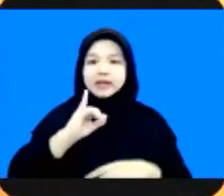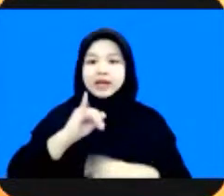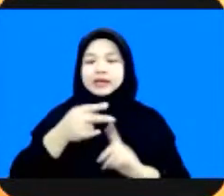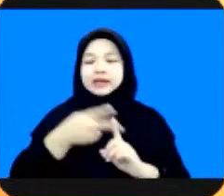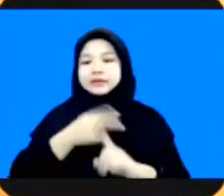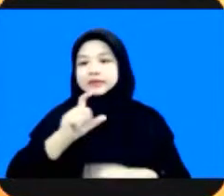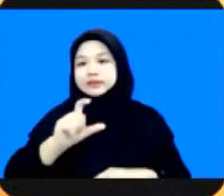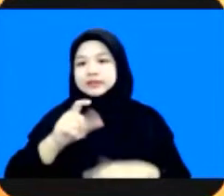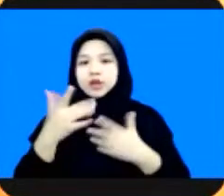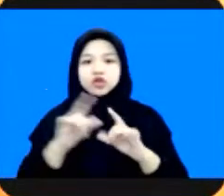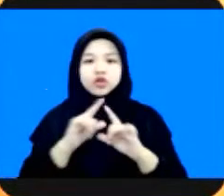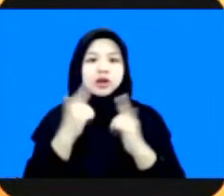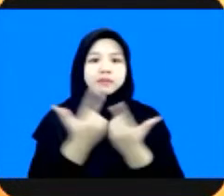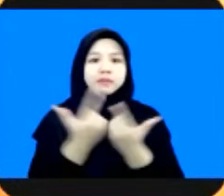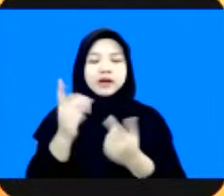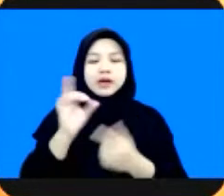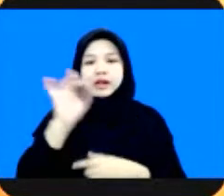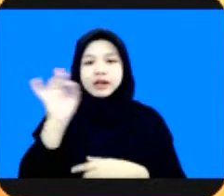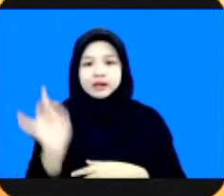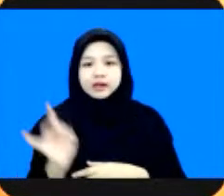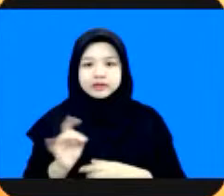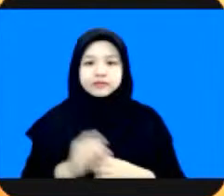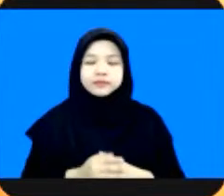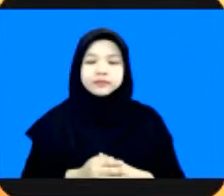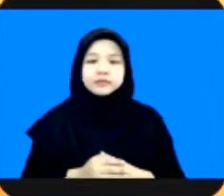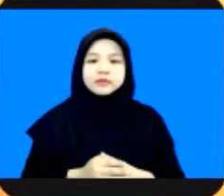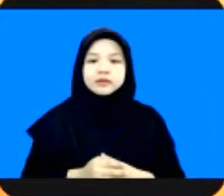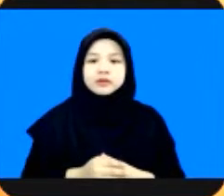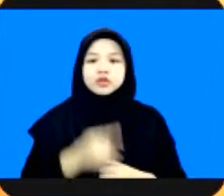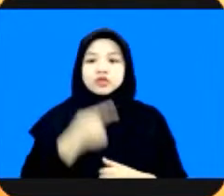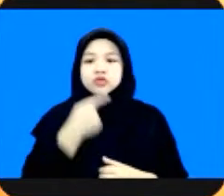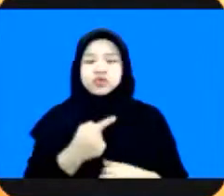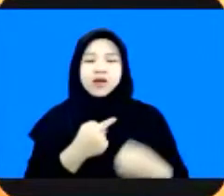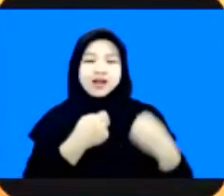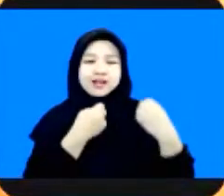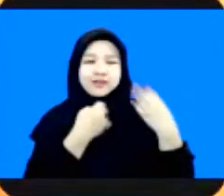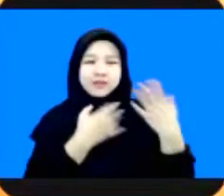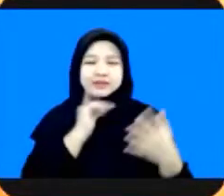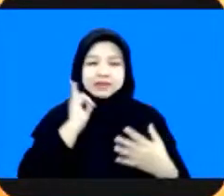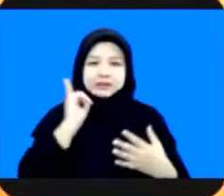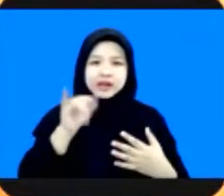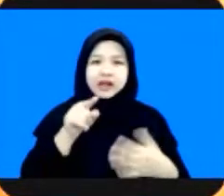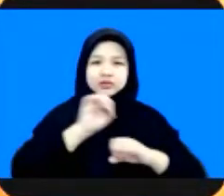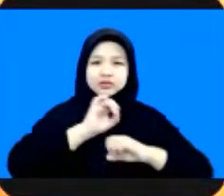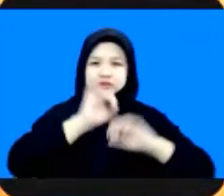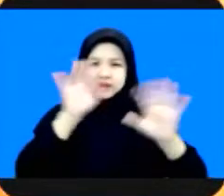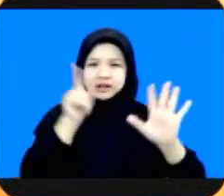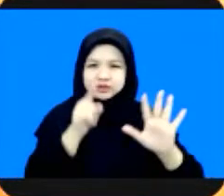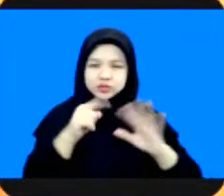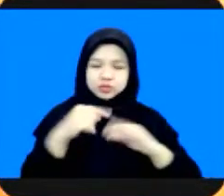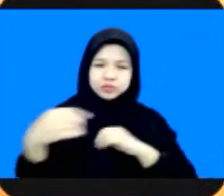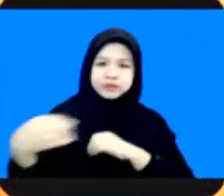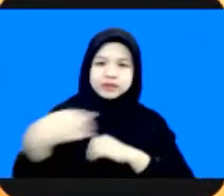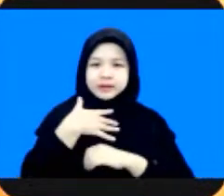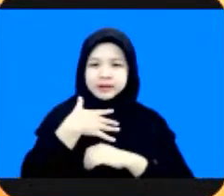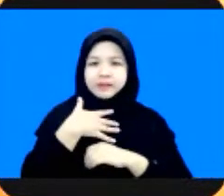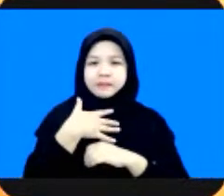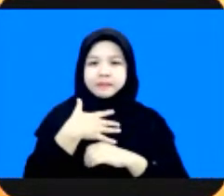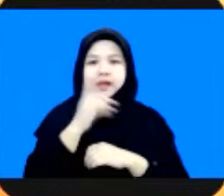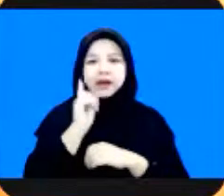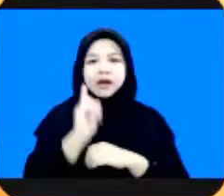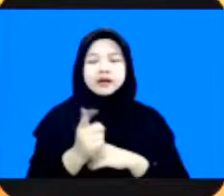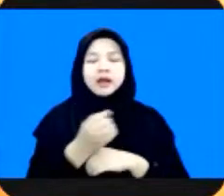So misinformation clearly affect the acceptance of both not only